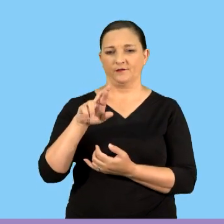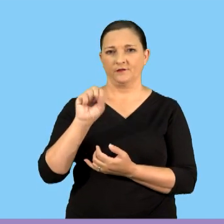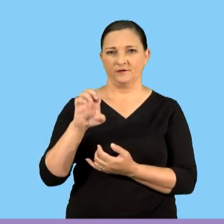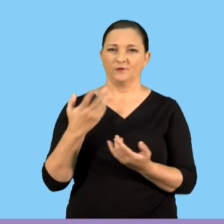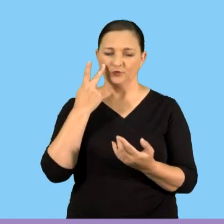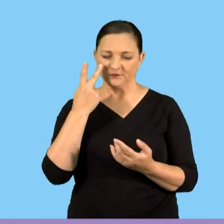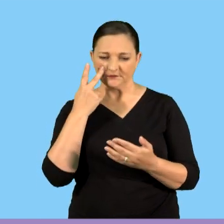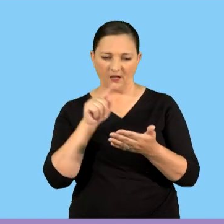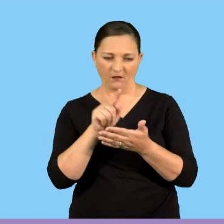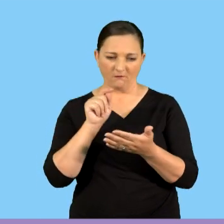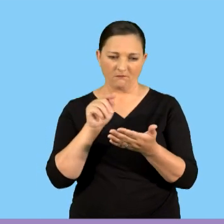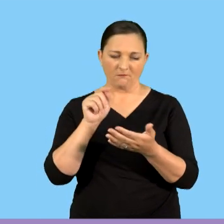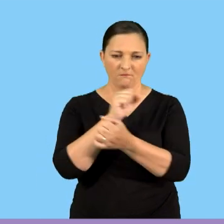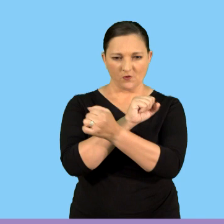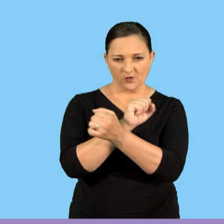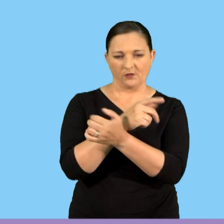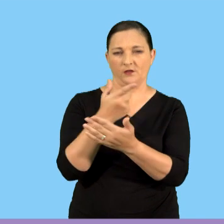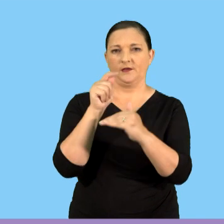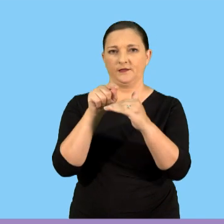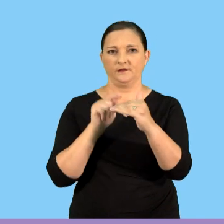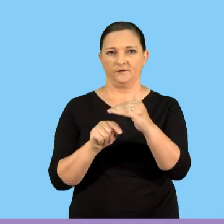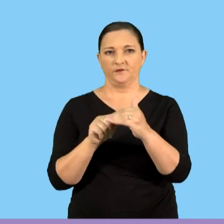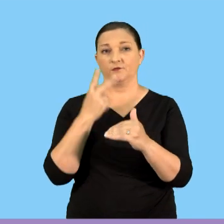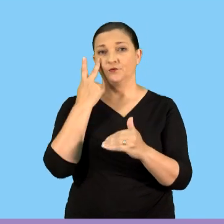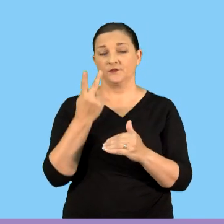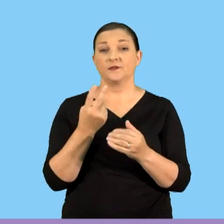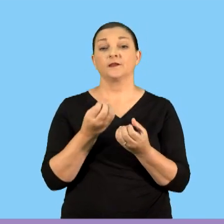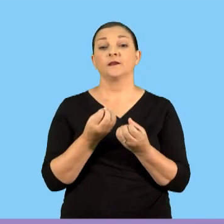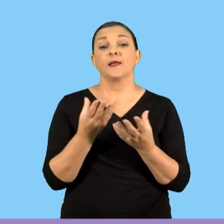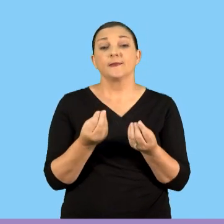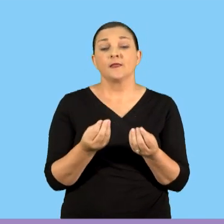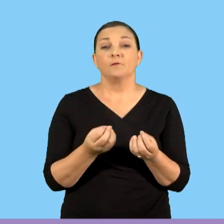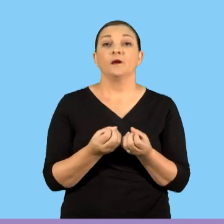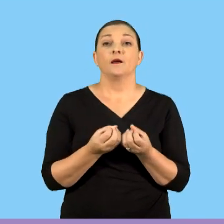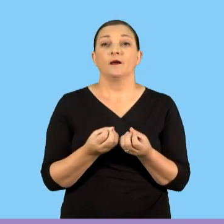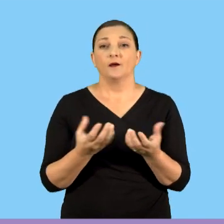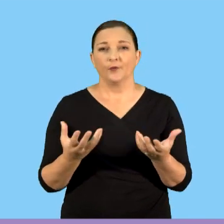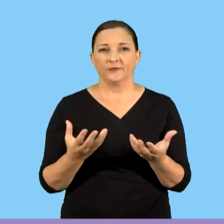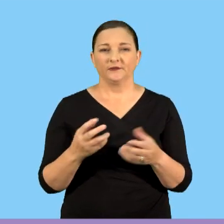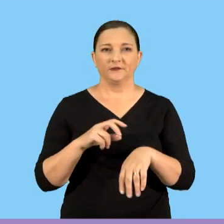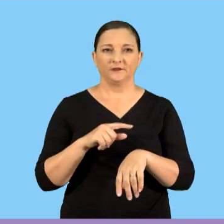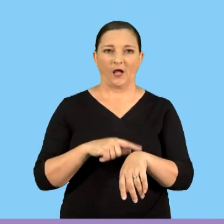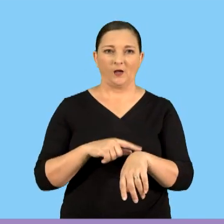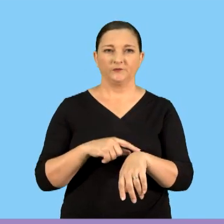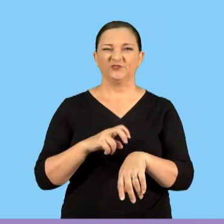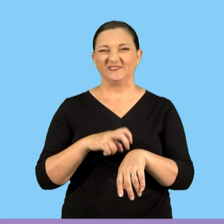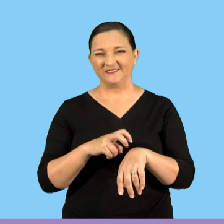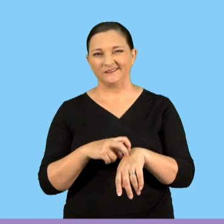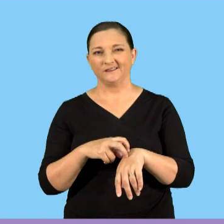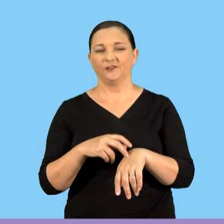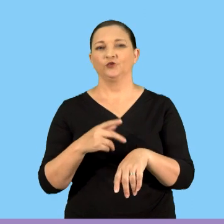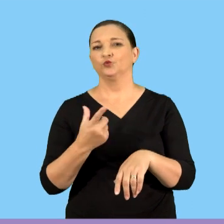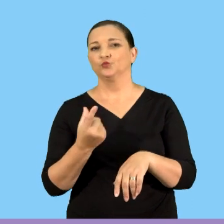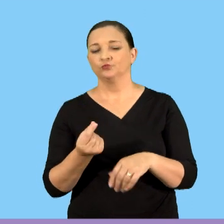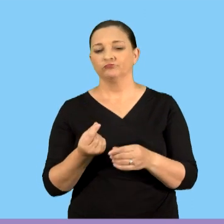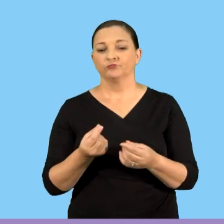and division. It refers to the number that must be multiplied or divided to another number to get a positive